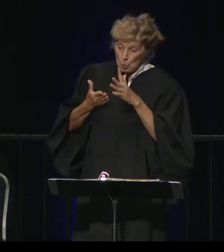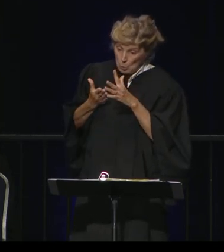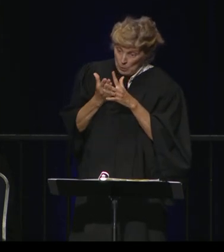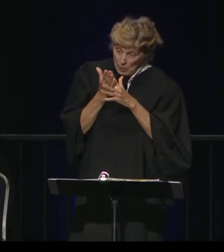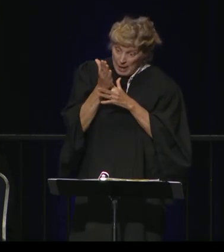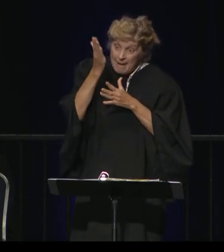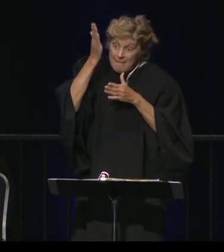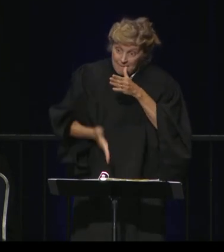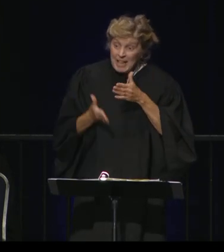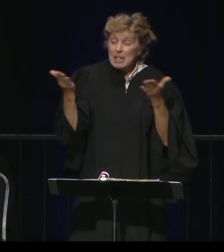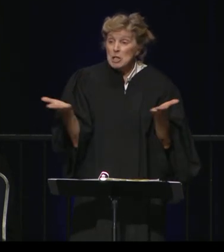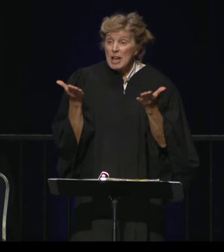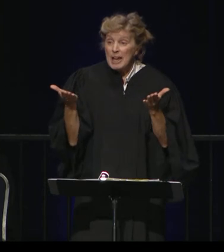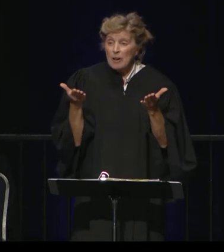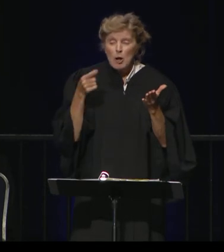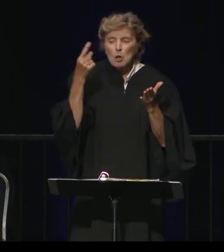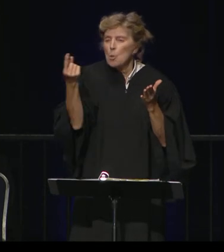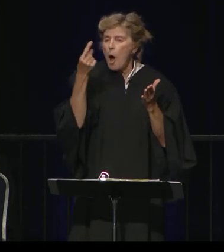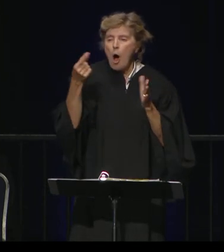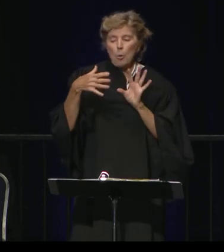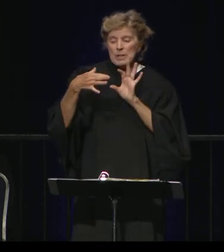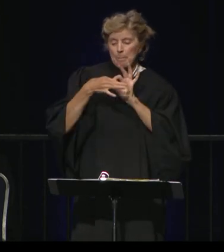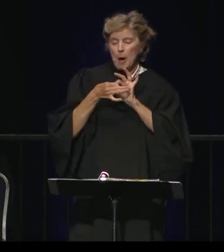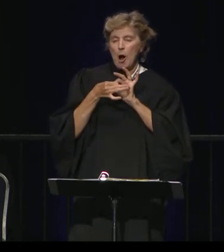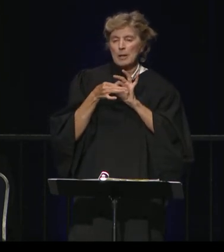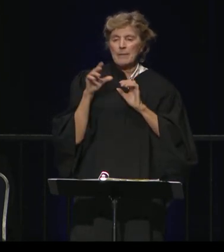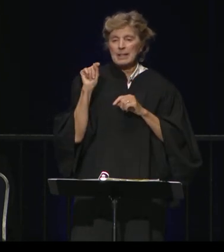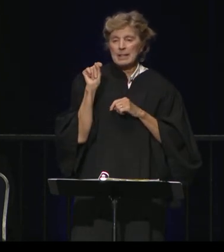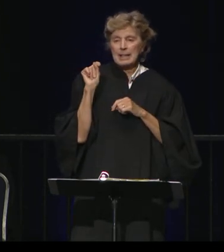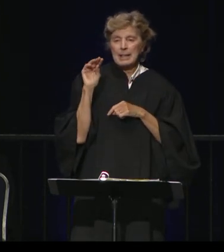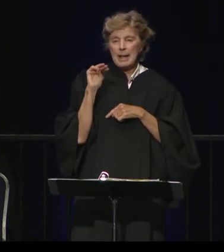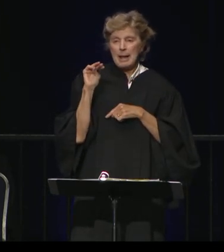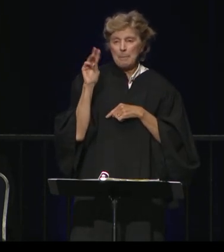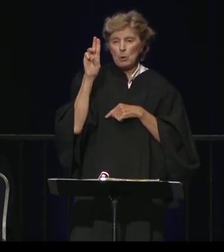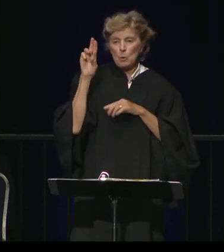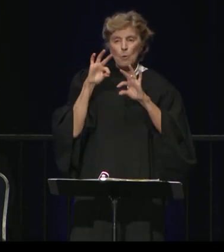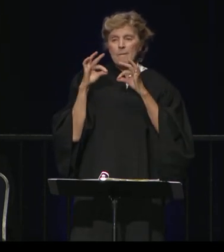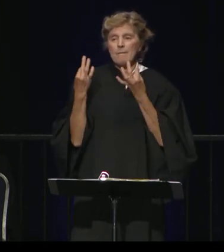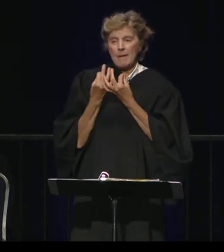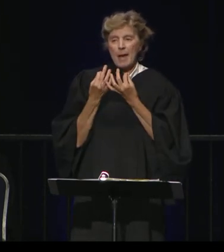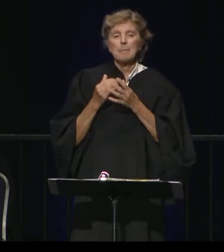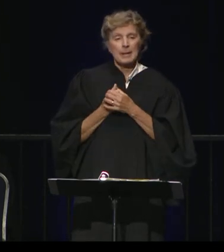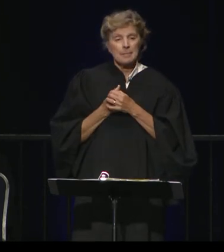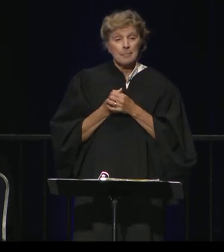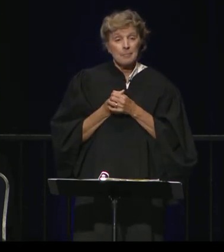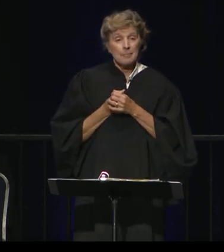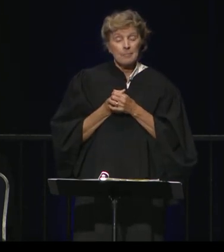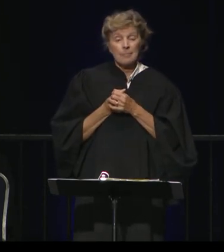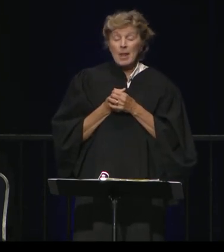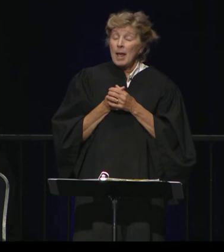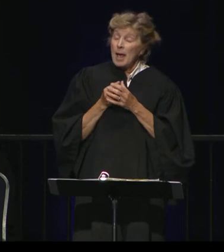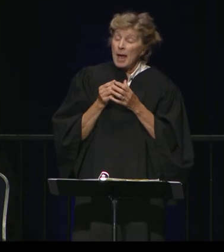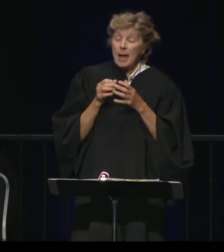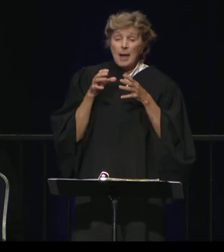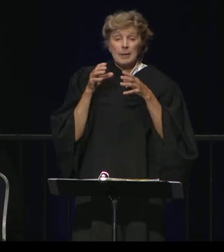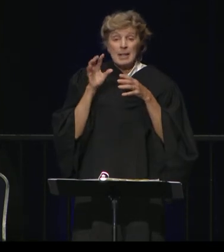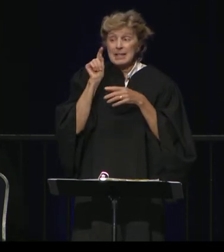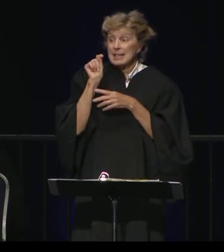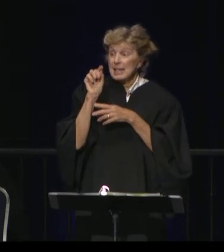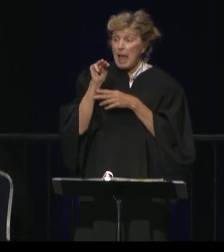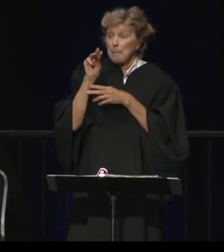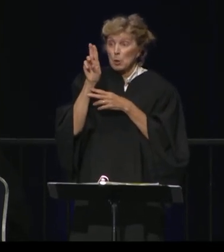you will always be part of the Toronto Metropolitan University family, an ever-growing group of passionate